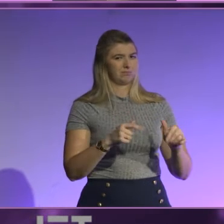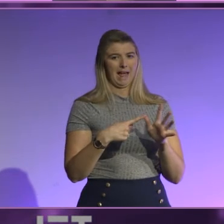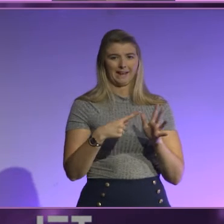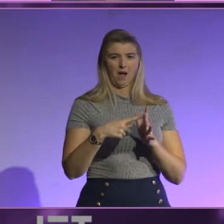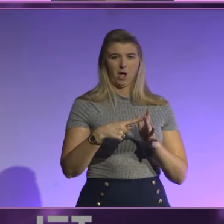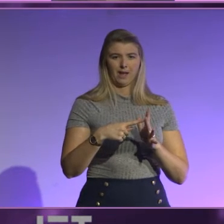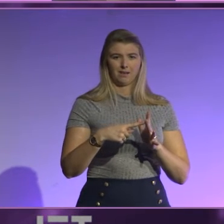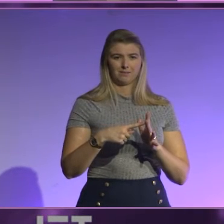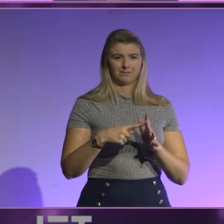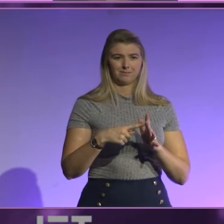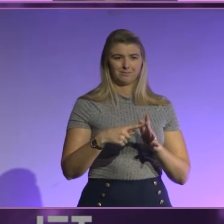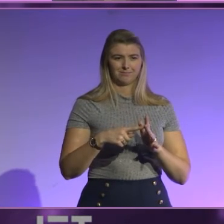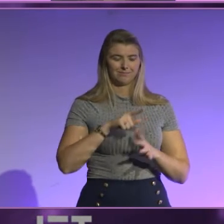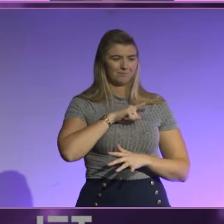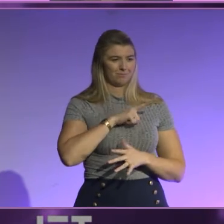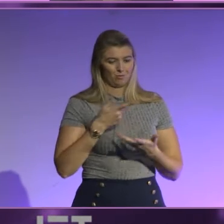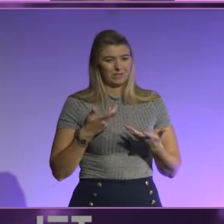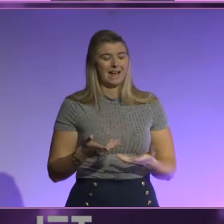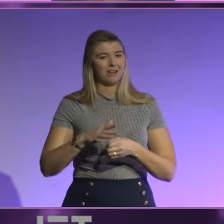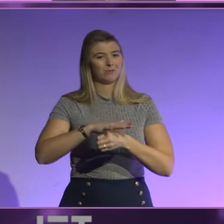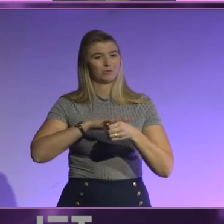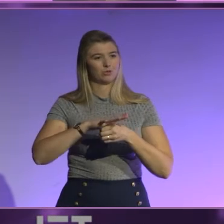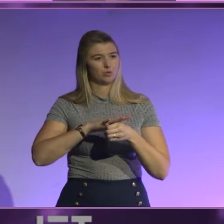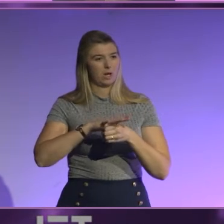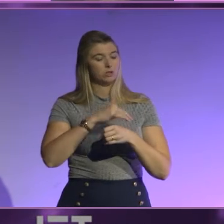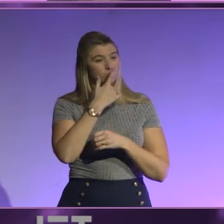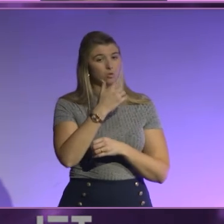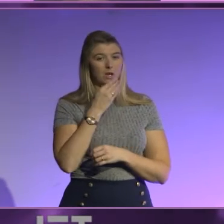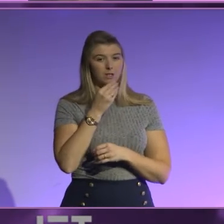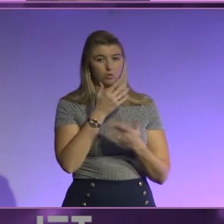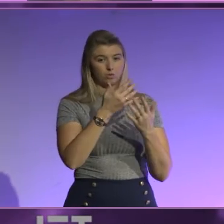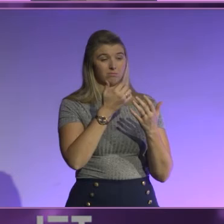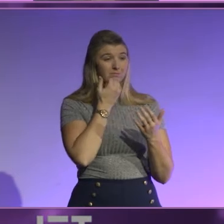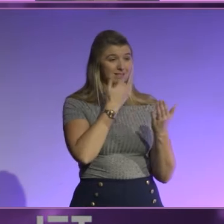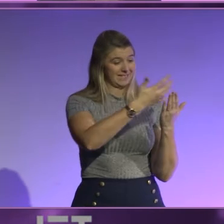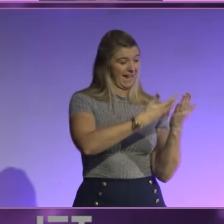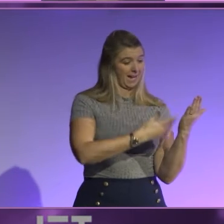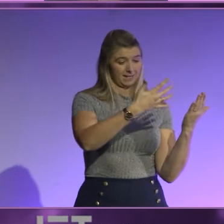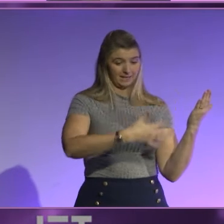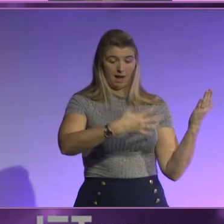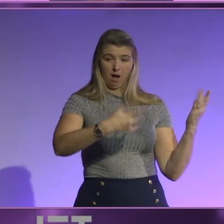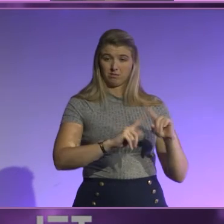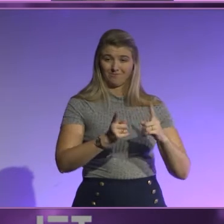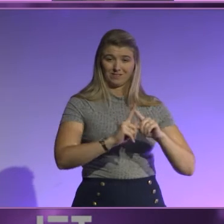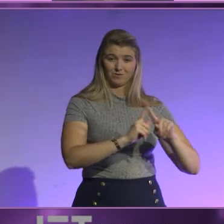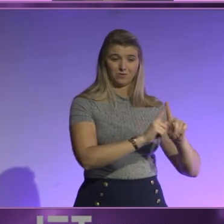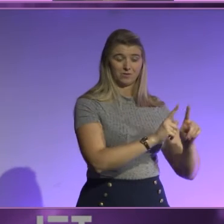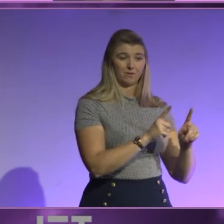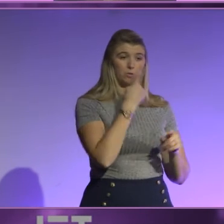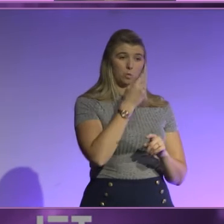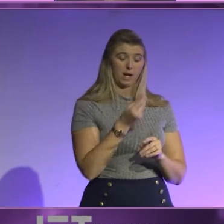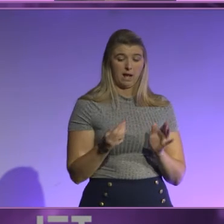AI. We're at the situation now where you can actually take a lot of different data files and put